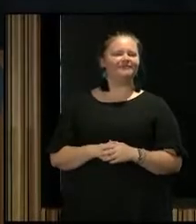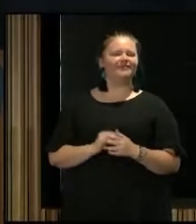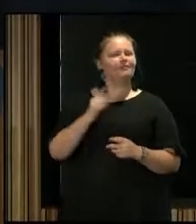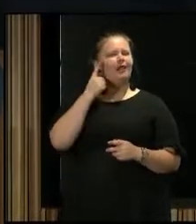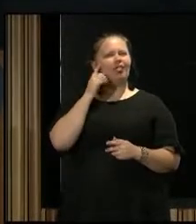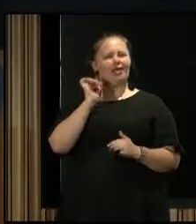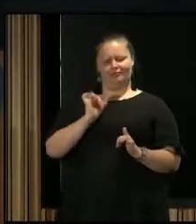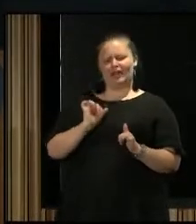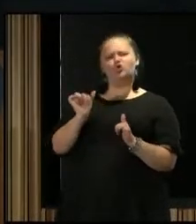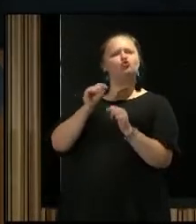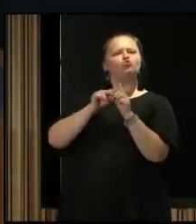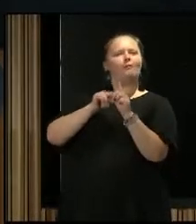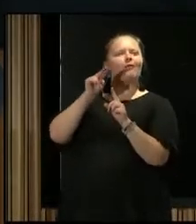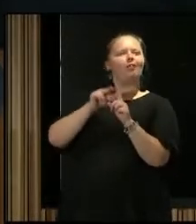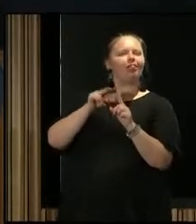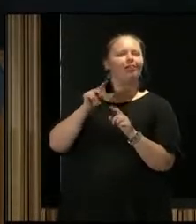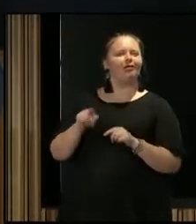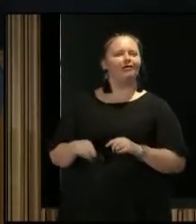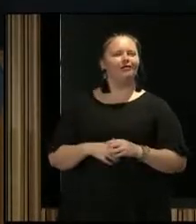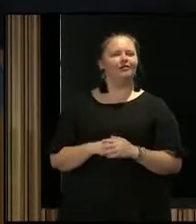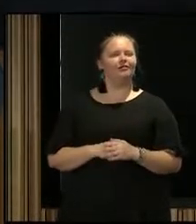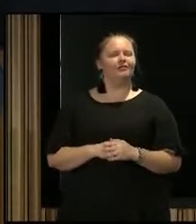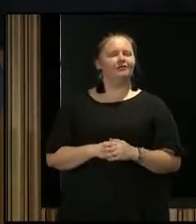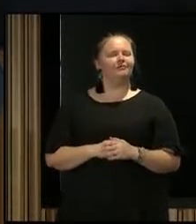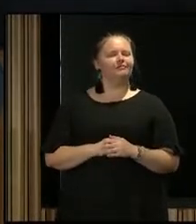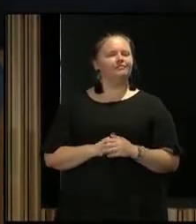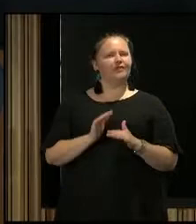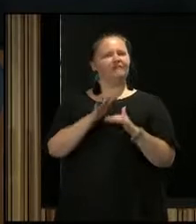they're really good role models of